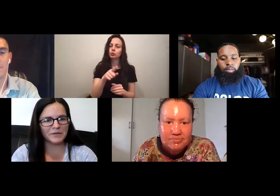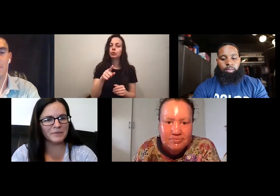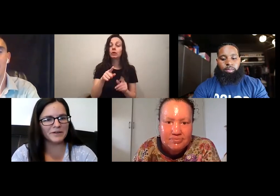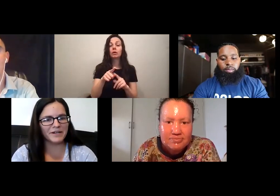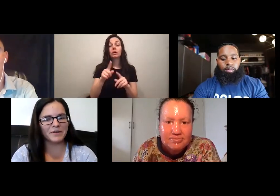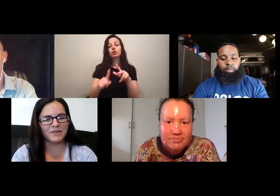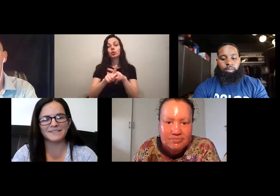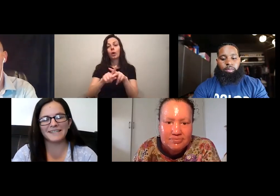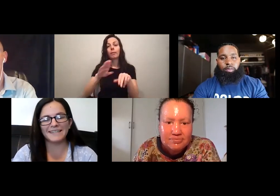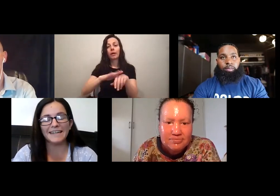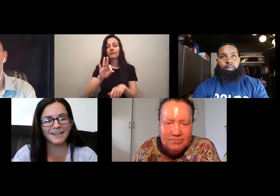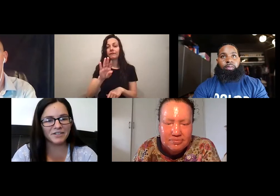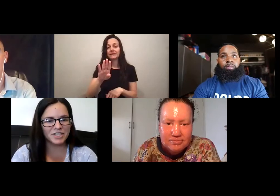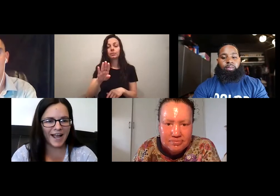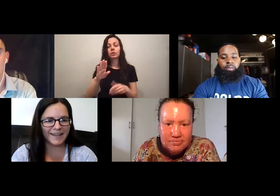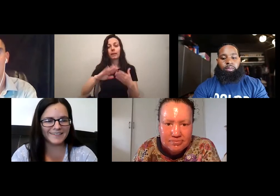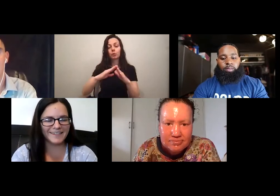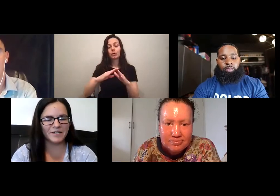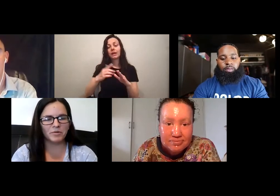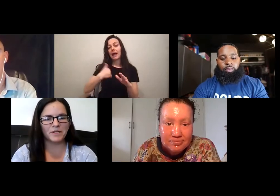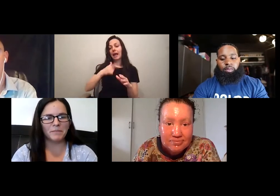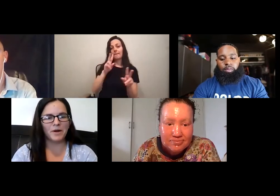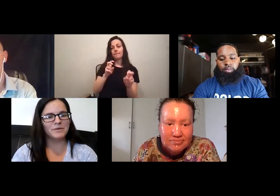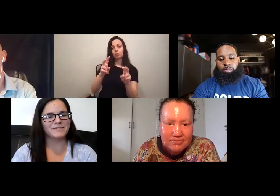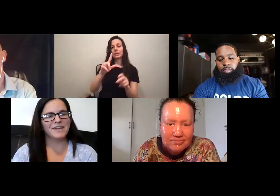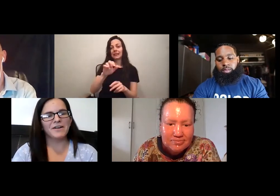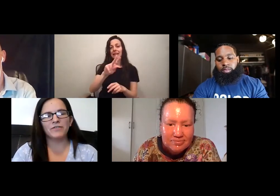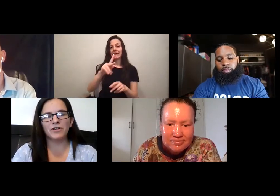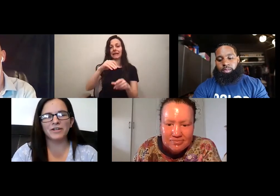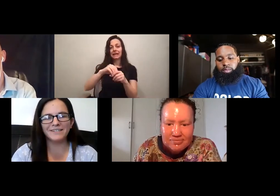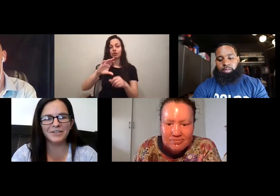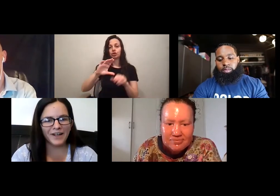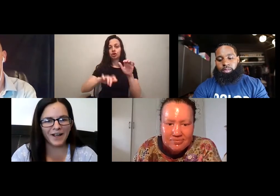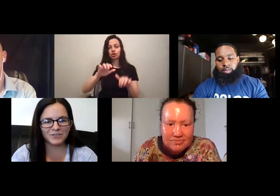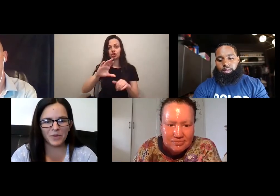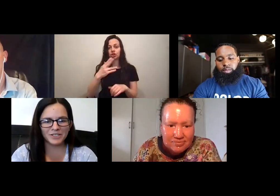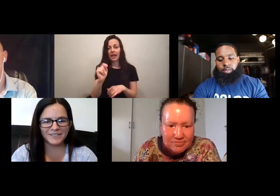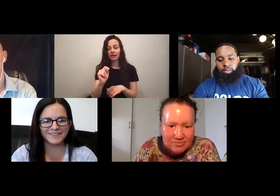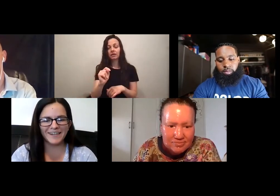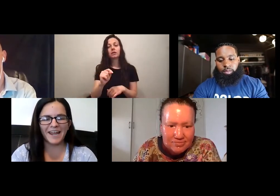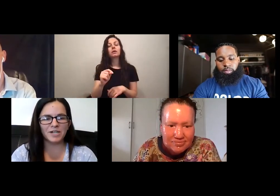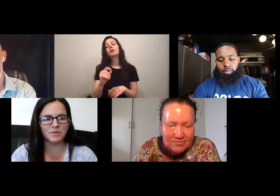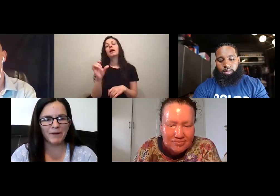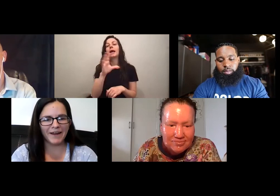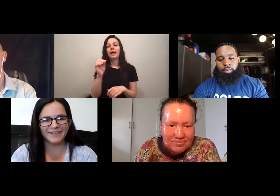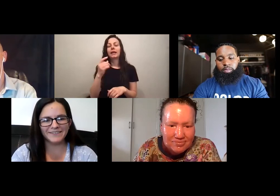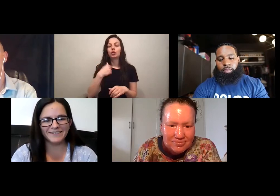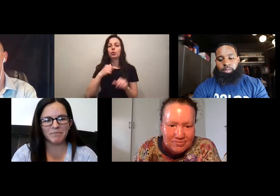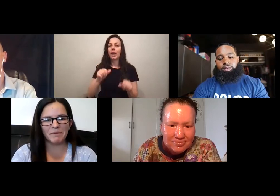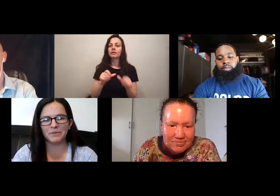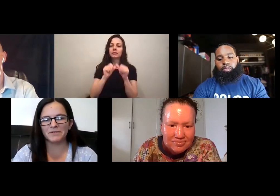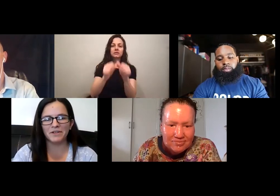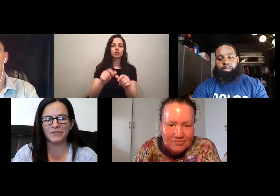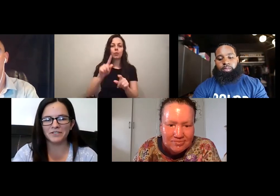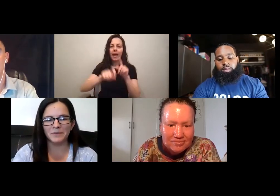Facebook community. There is a link in the chat, and there will be a post for you to continue to ask questions and engage with panelists